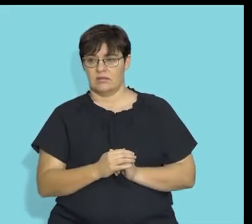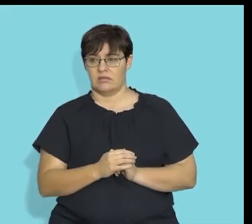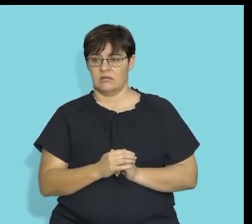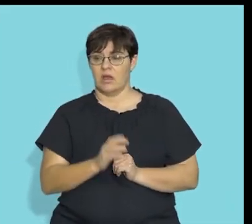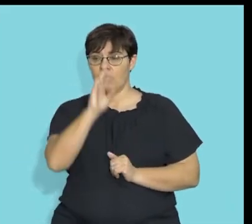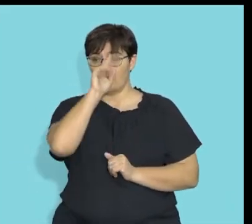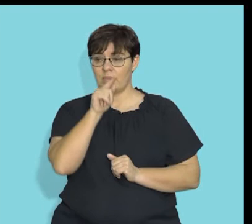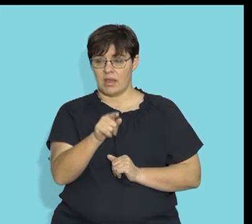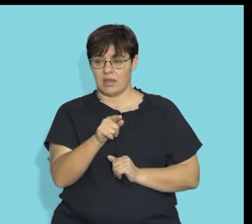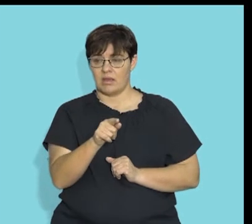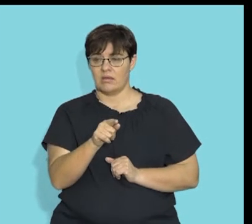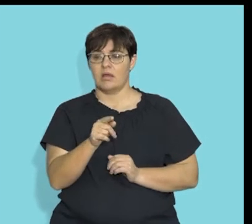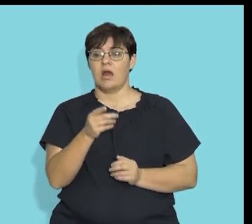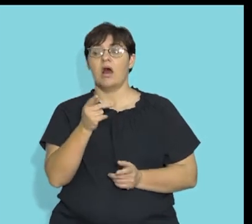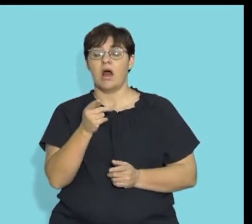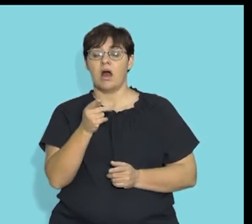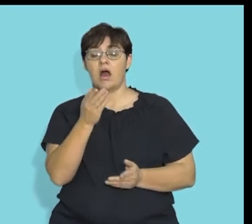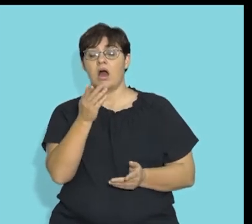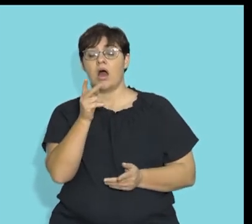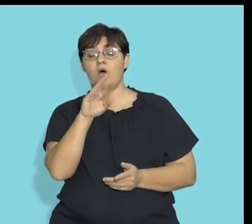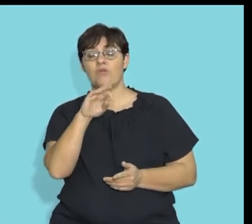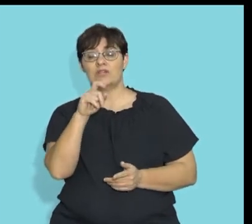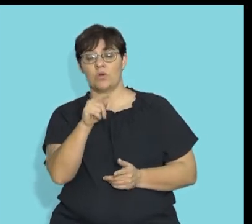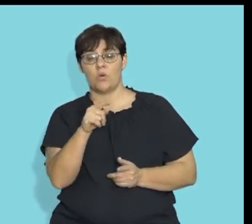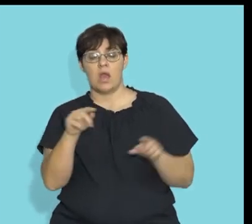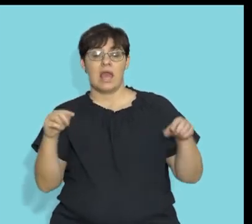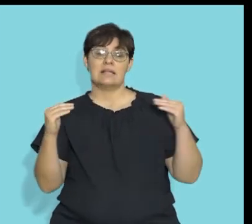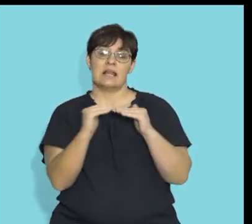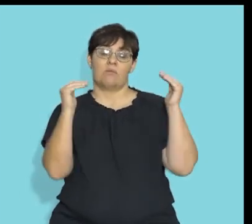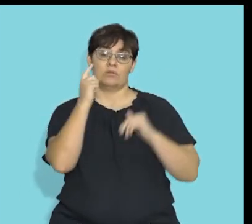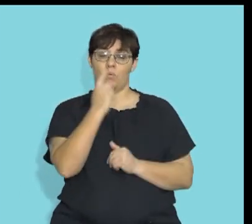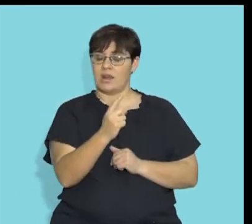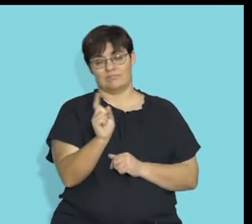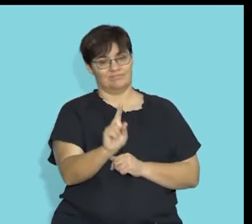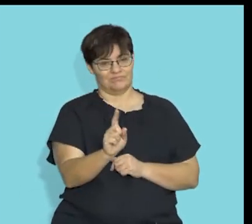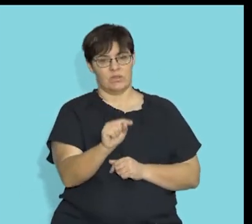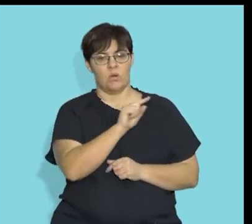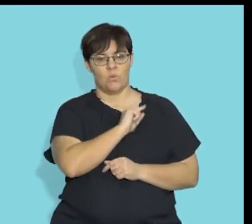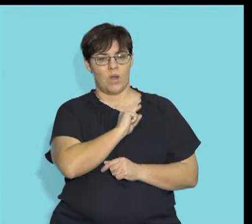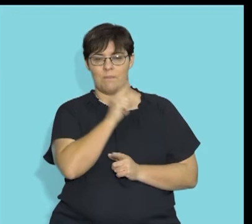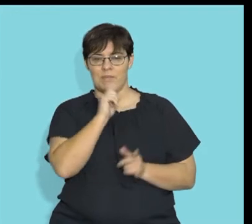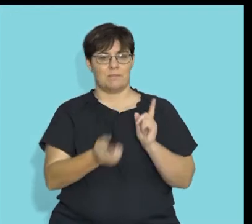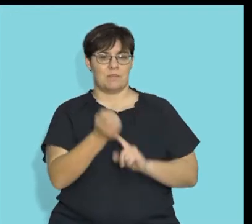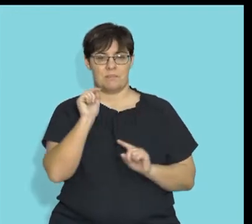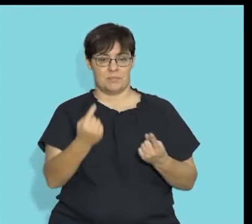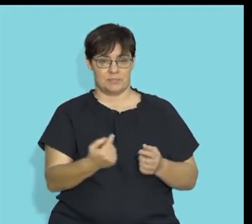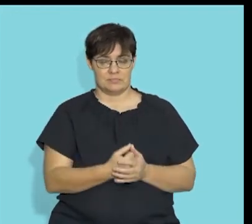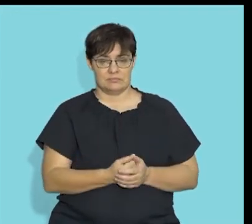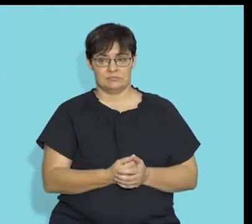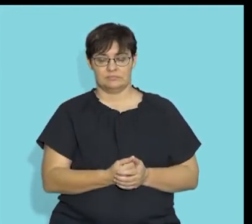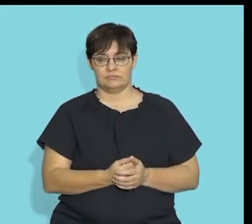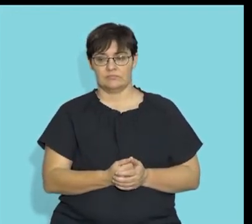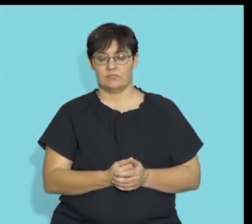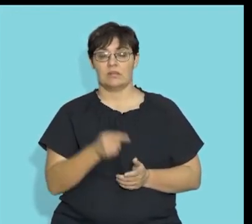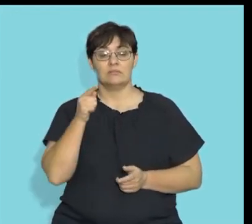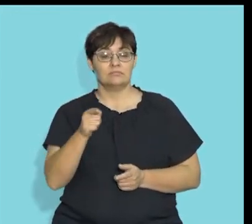Please remember that this is when the ratio is not equal to 1, as this will make it undefined.